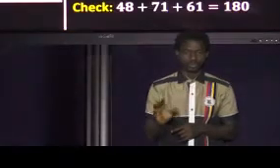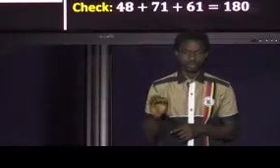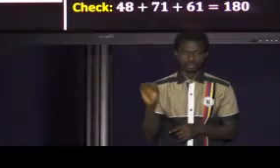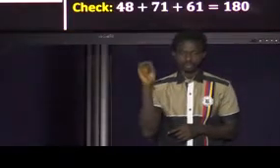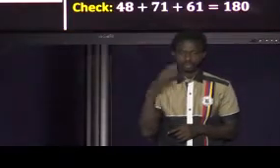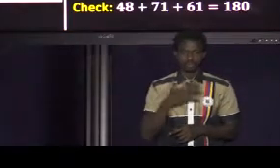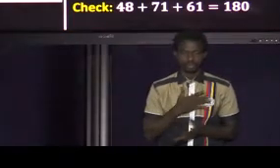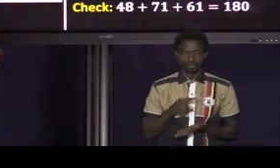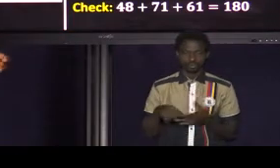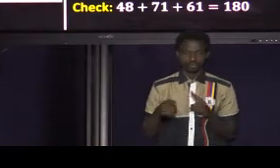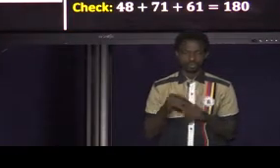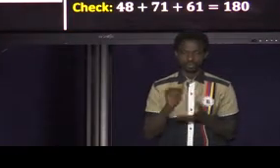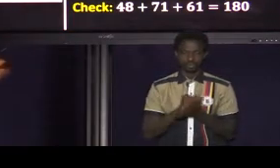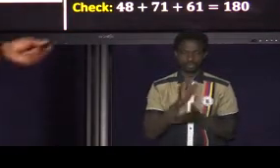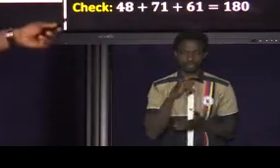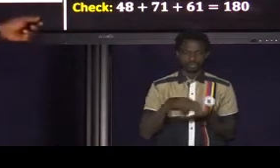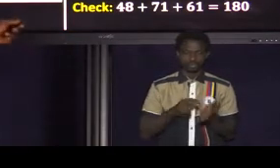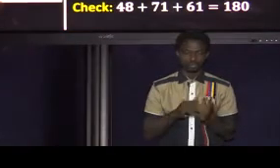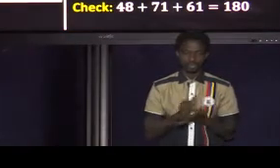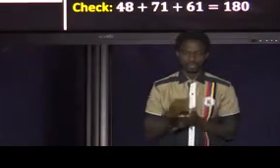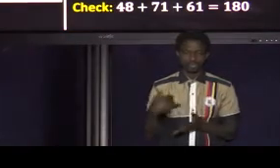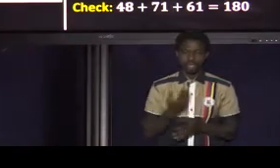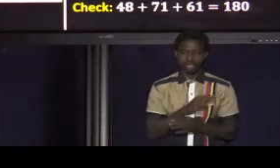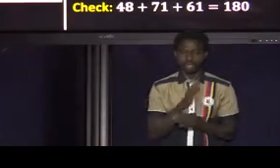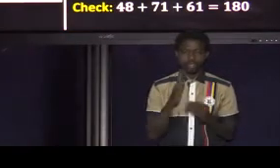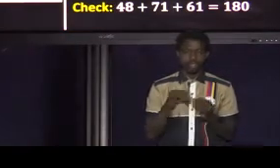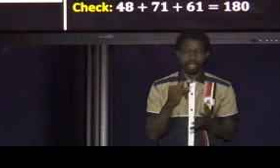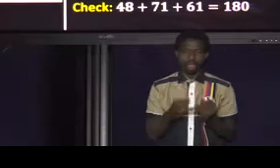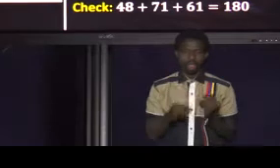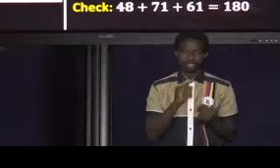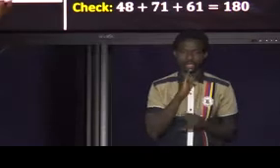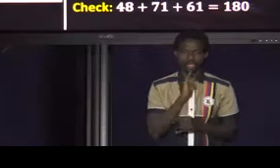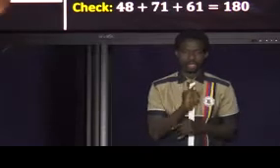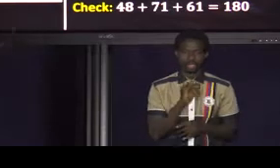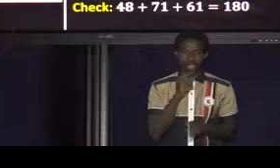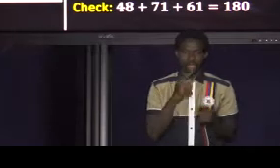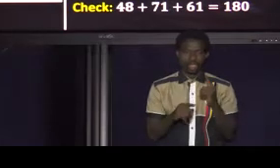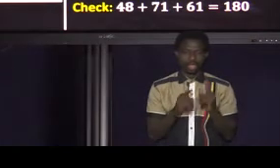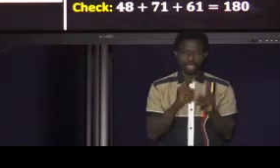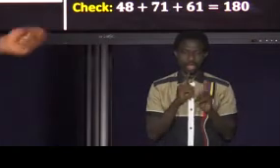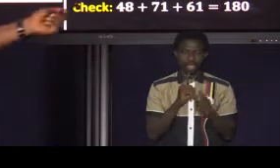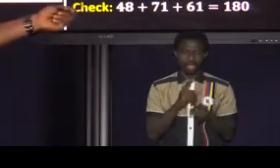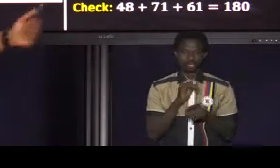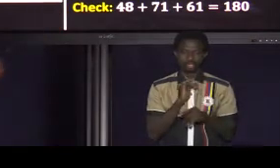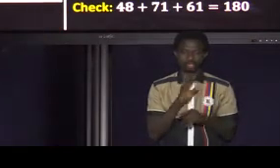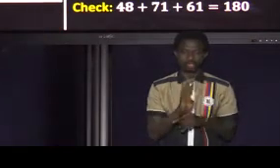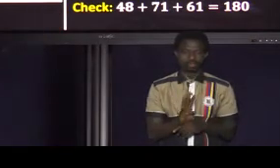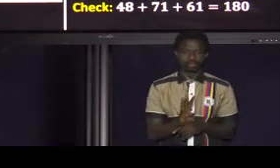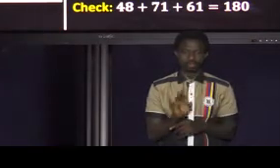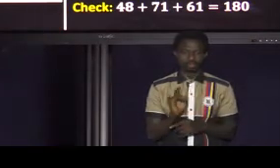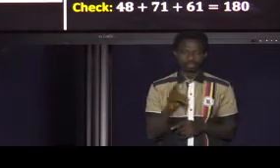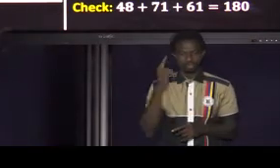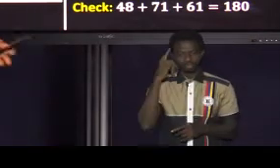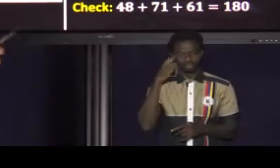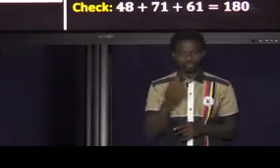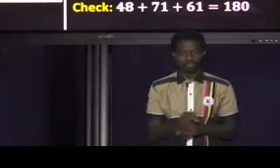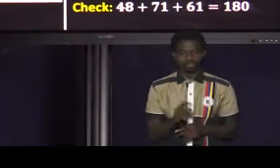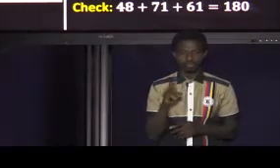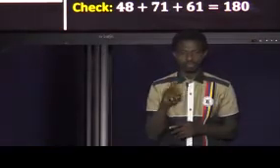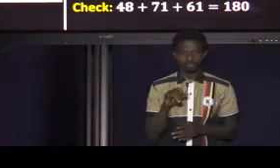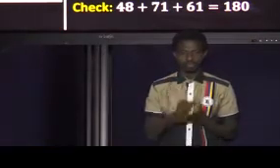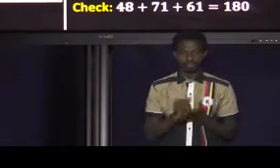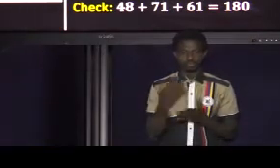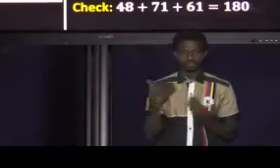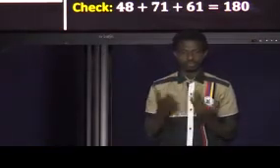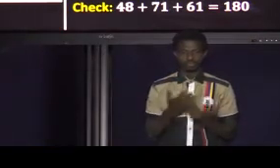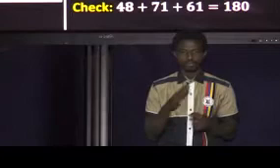180 degrees, my friend. And so that means that our final answer is 48 for the value of x. That was simple